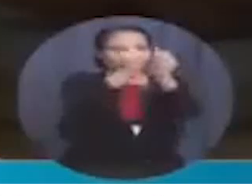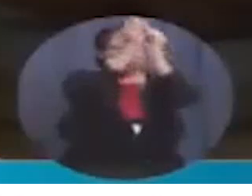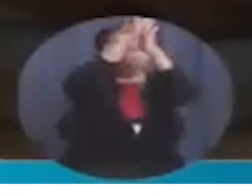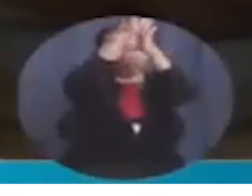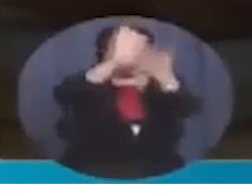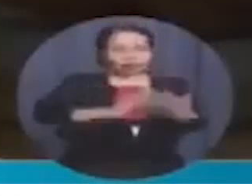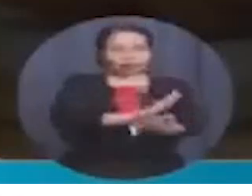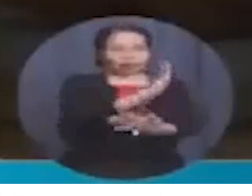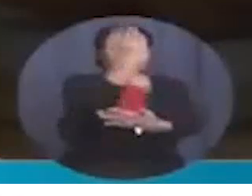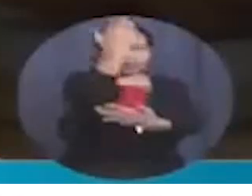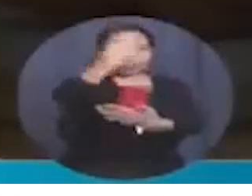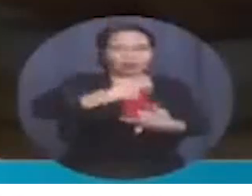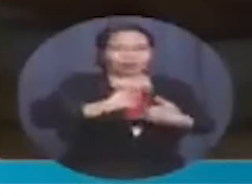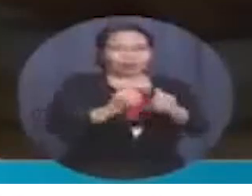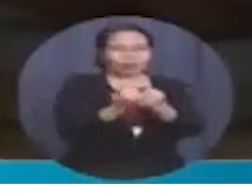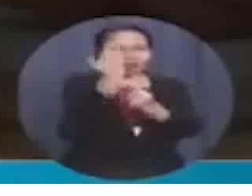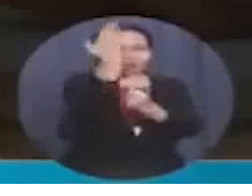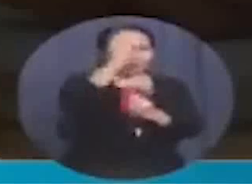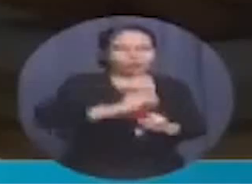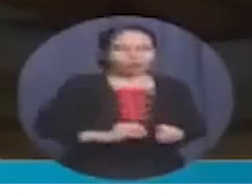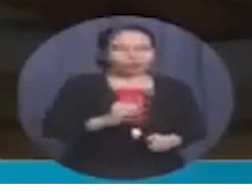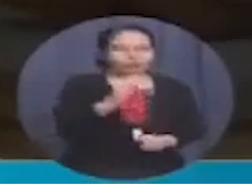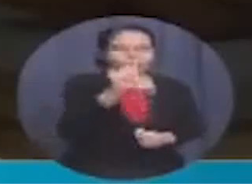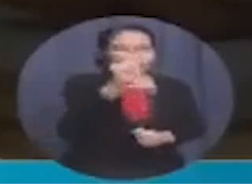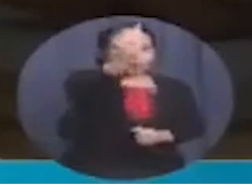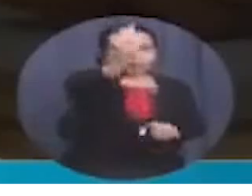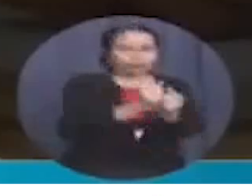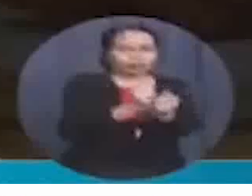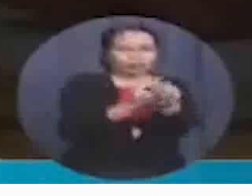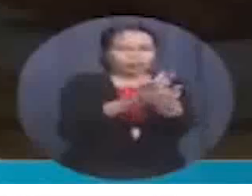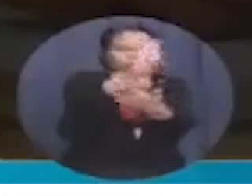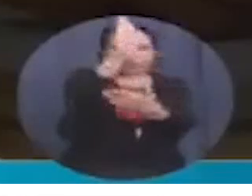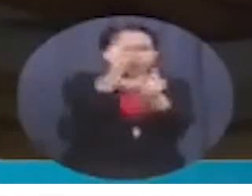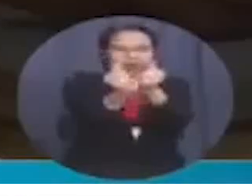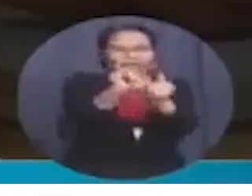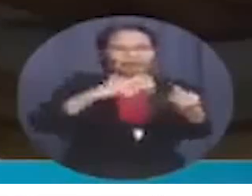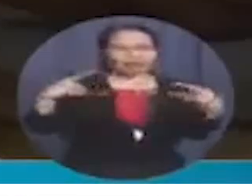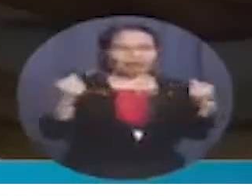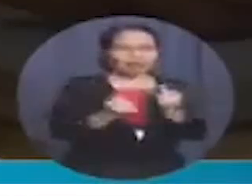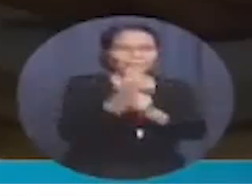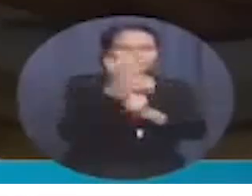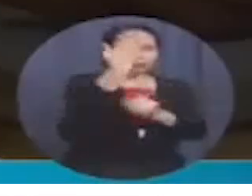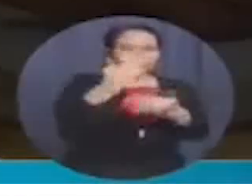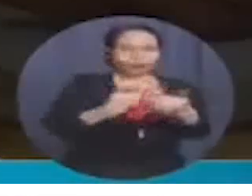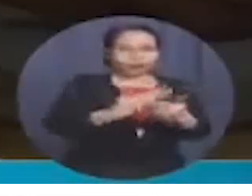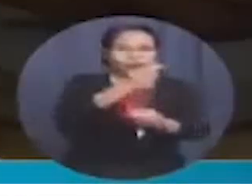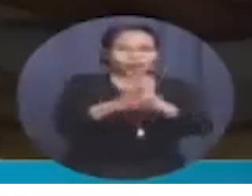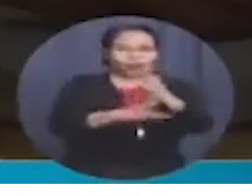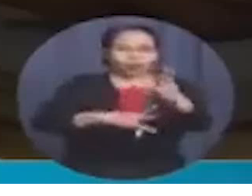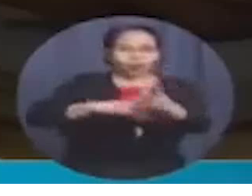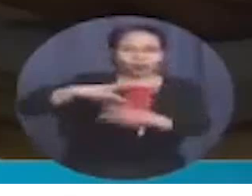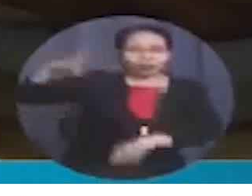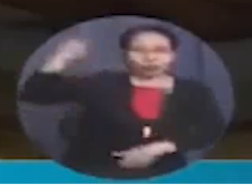Father, glorify thou me with thine own self, with the glory which I had with thee